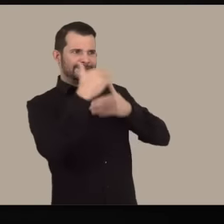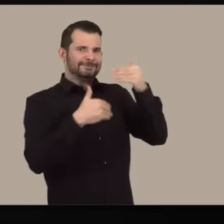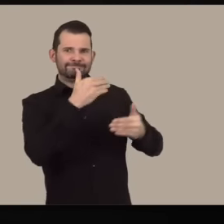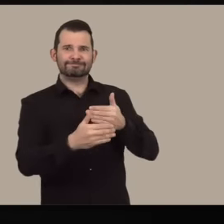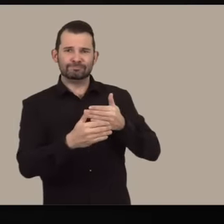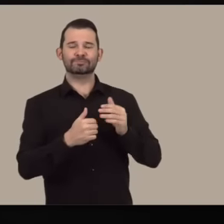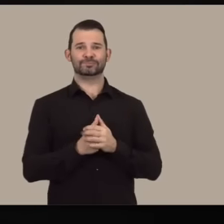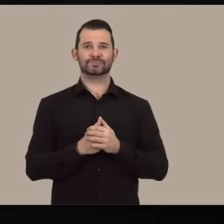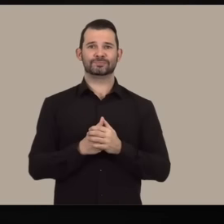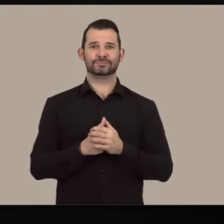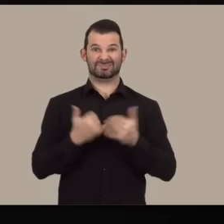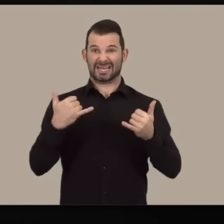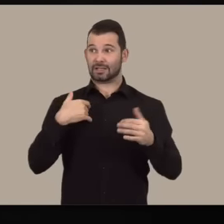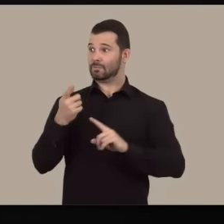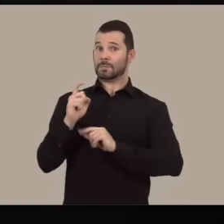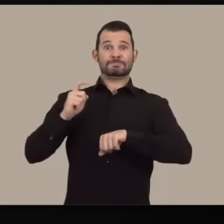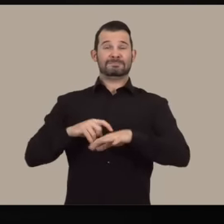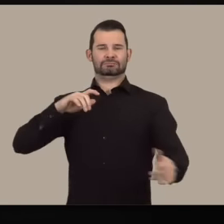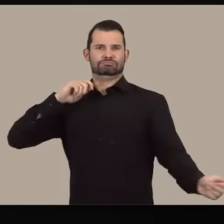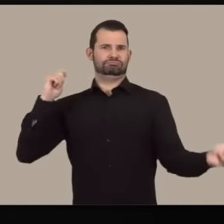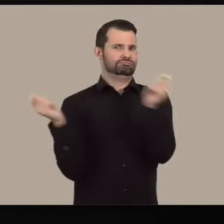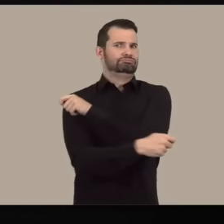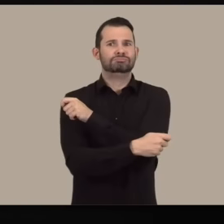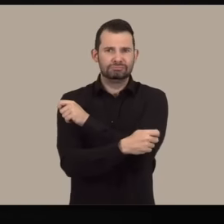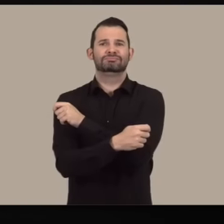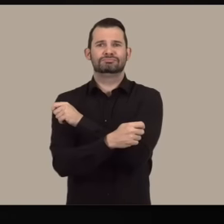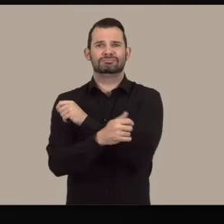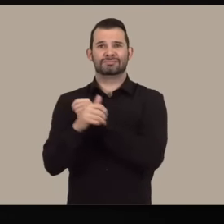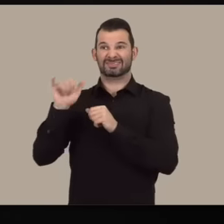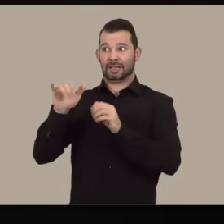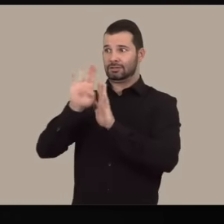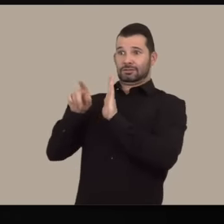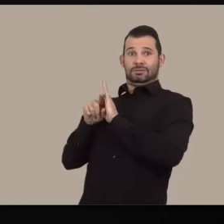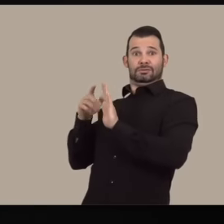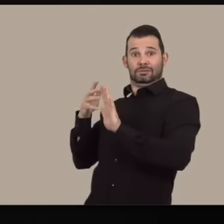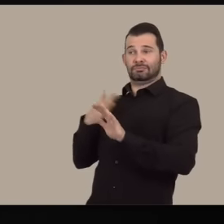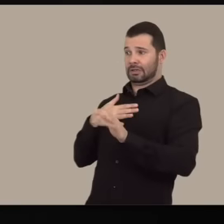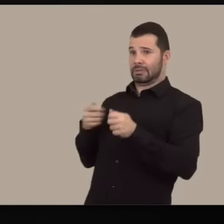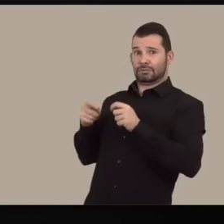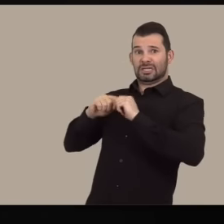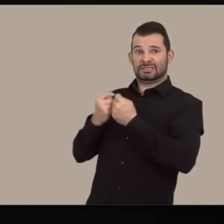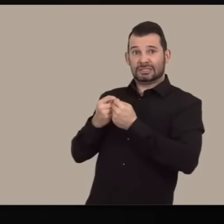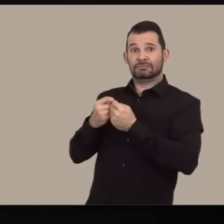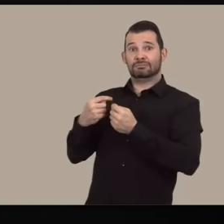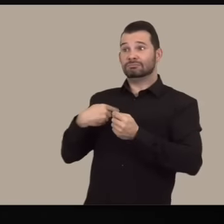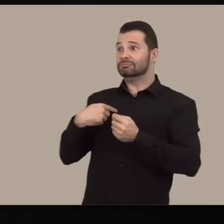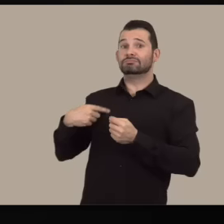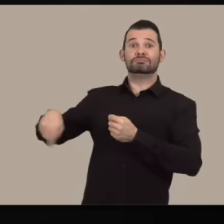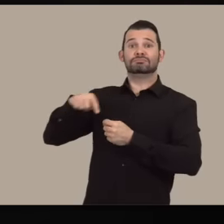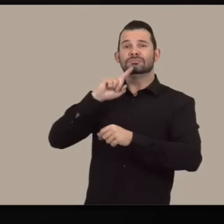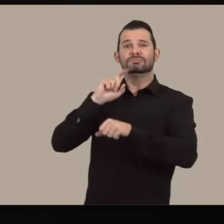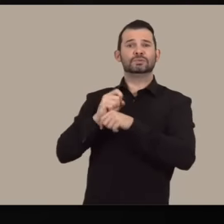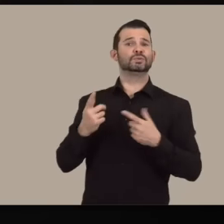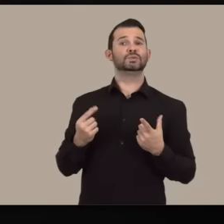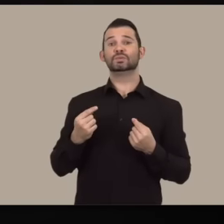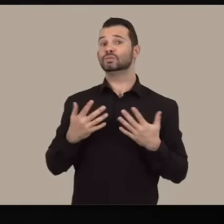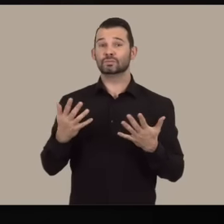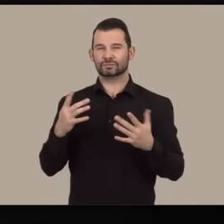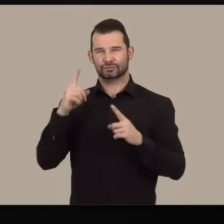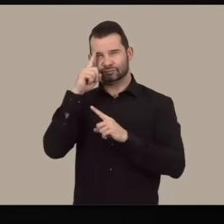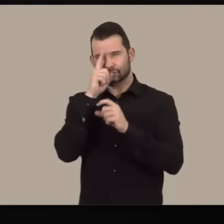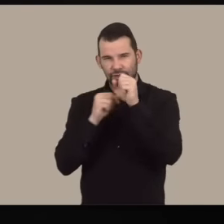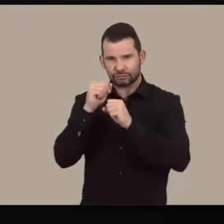major challenges, we are at a transformative moment. And it is against this backdrop that my